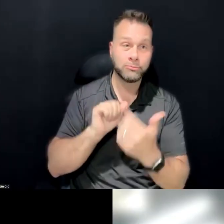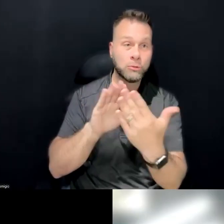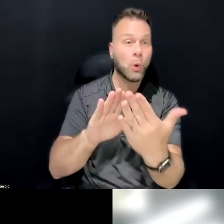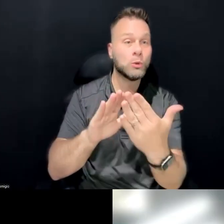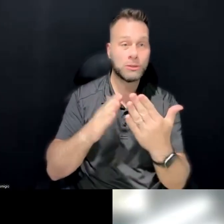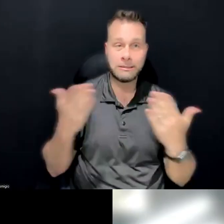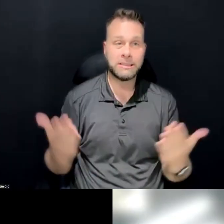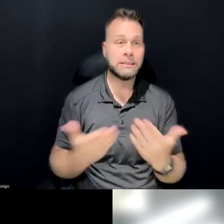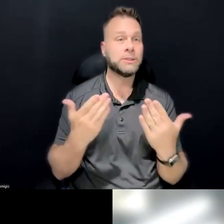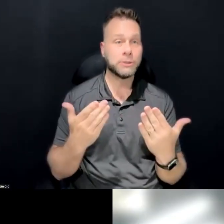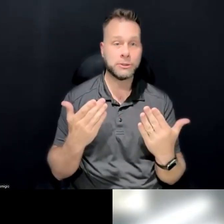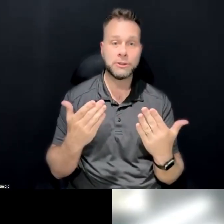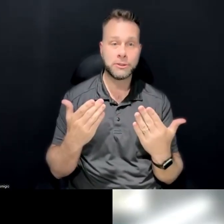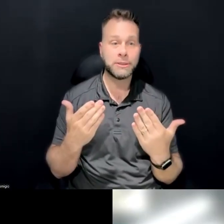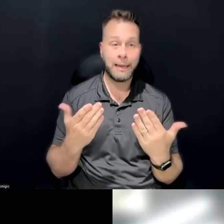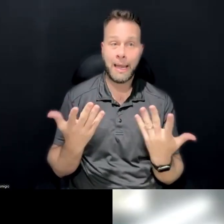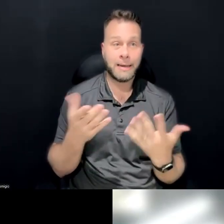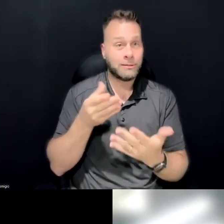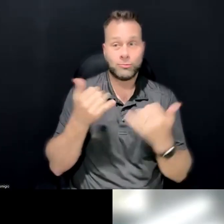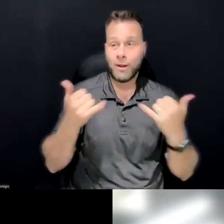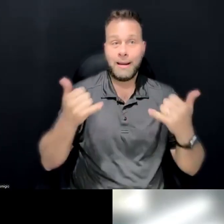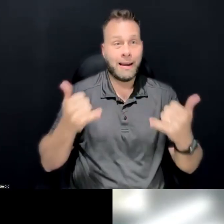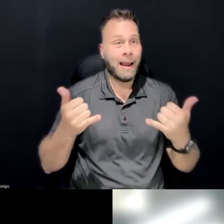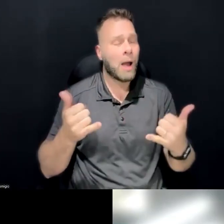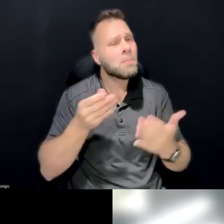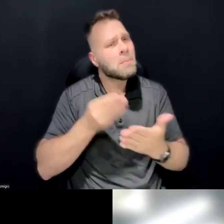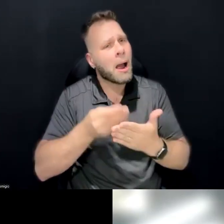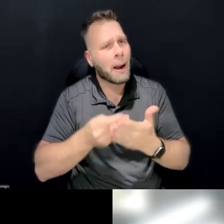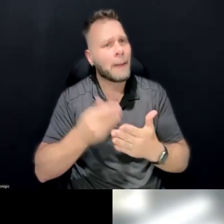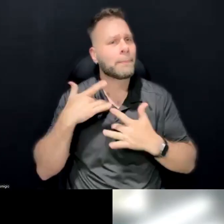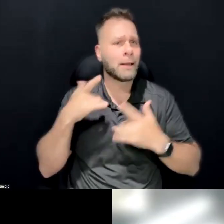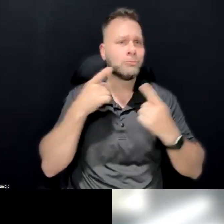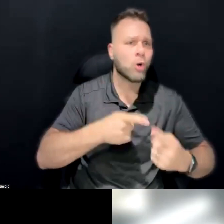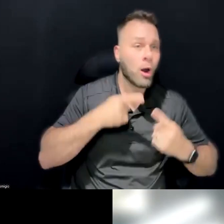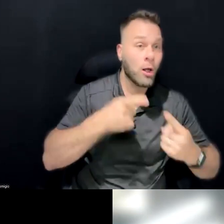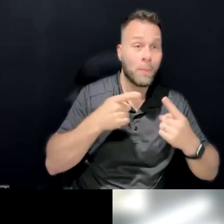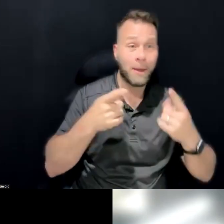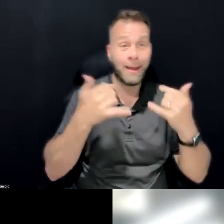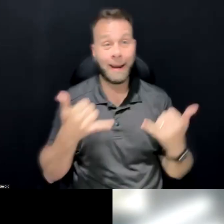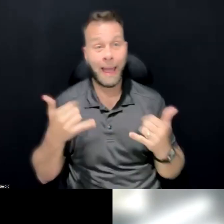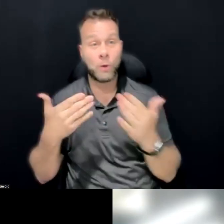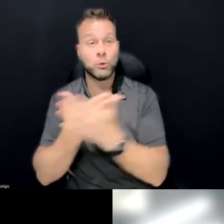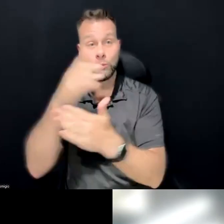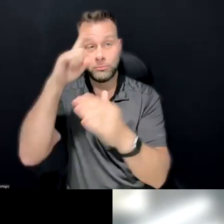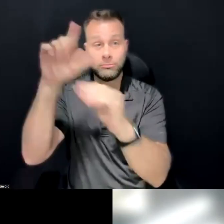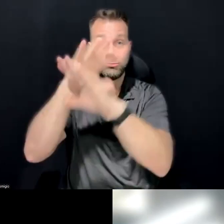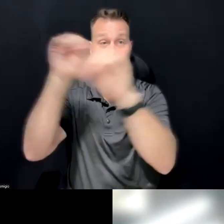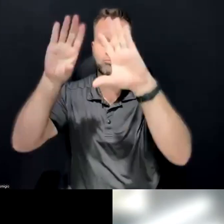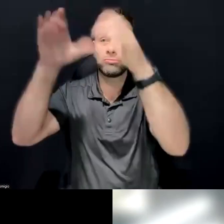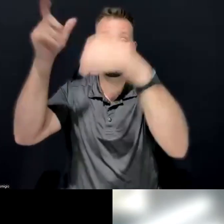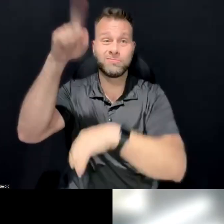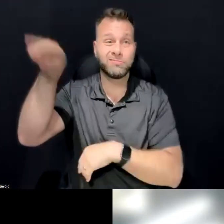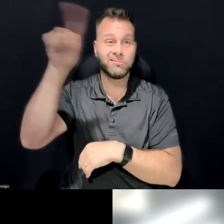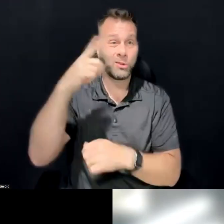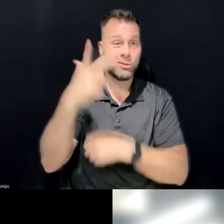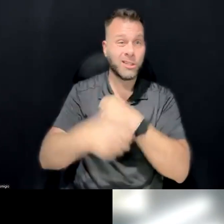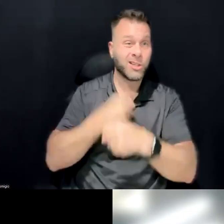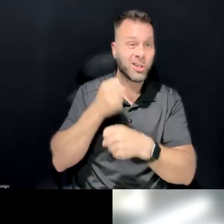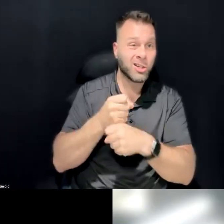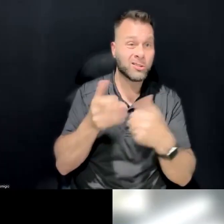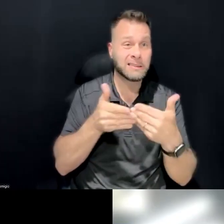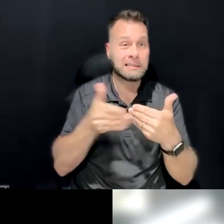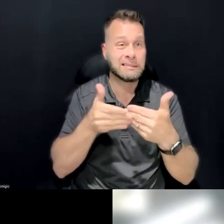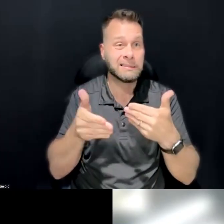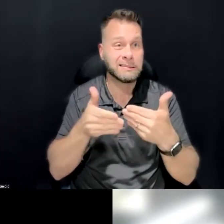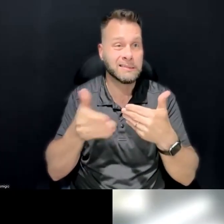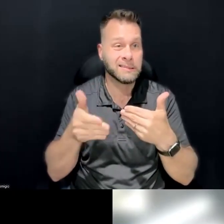ever, funding is always a challenge. And I think it's going to be even more challenging as for the next 3 years, or